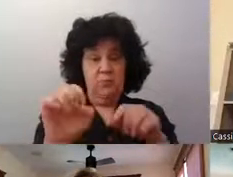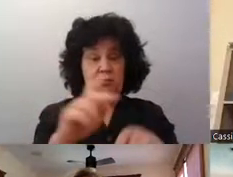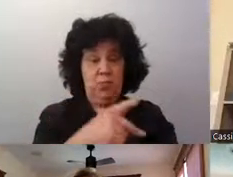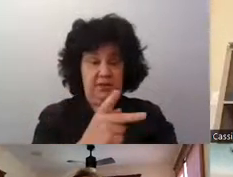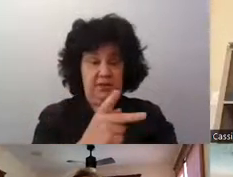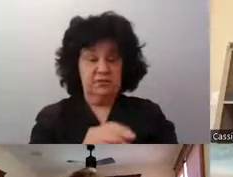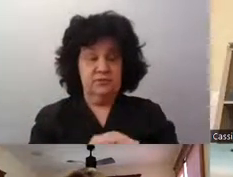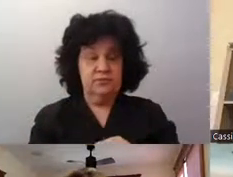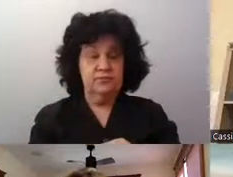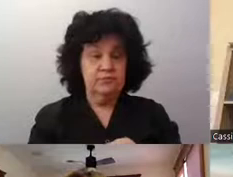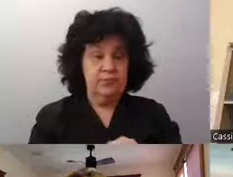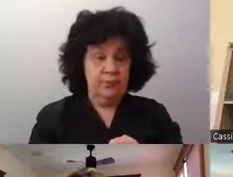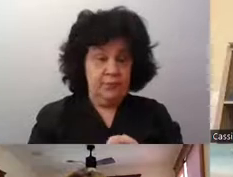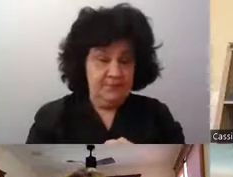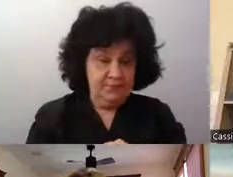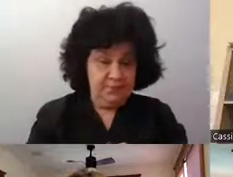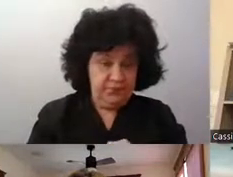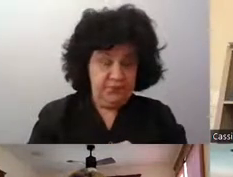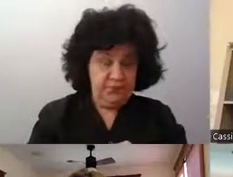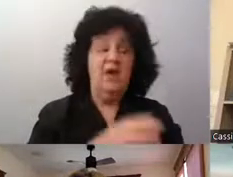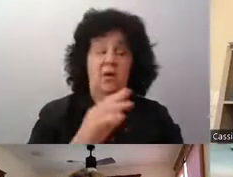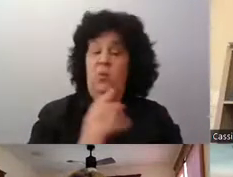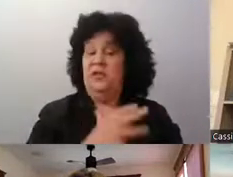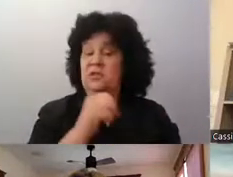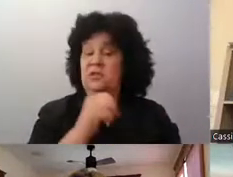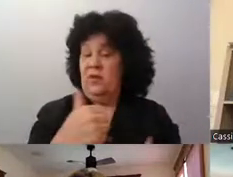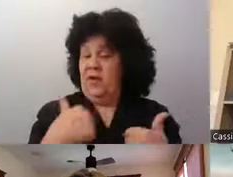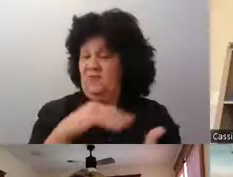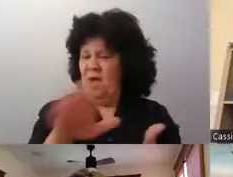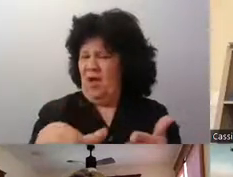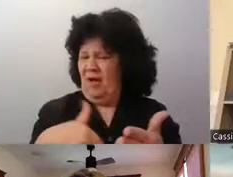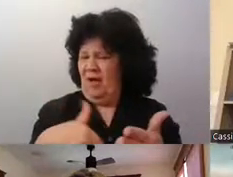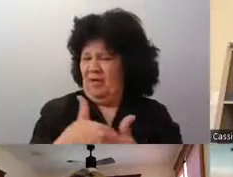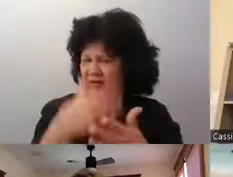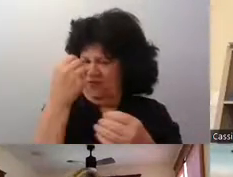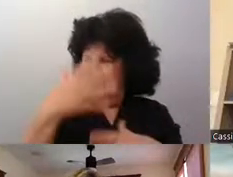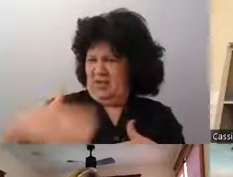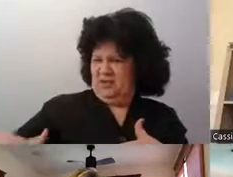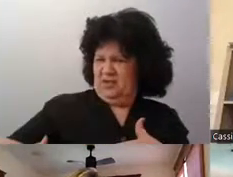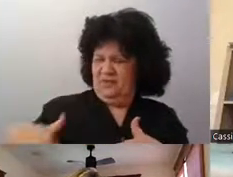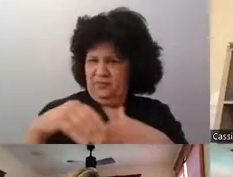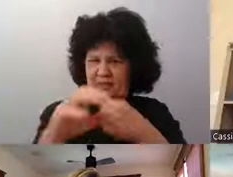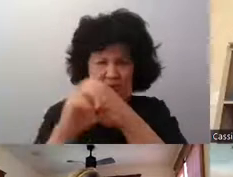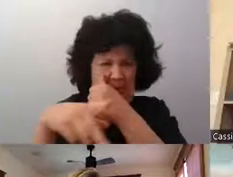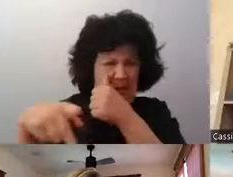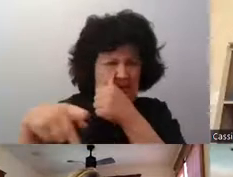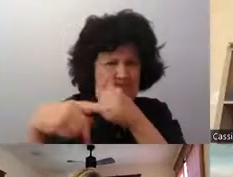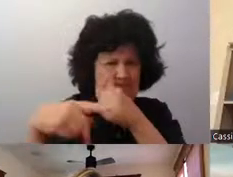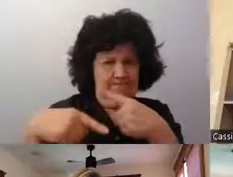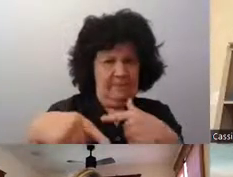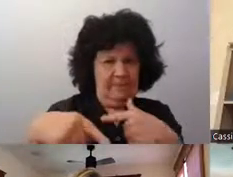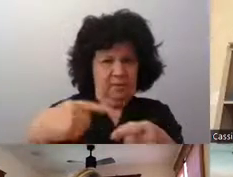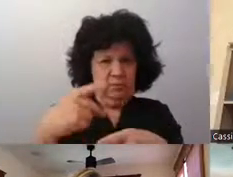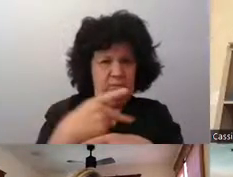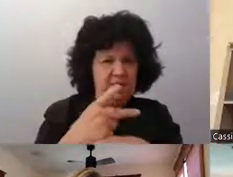Search have a huge amount, but we don't have all the information that the VPP has about product SINs and